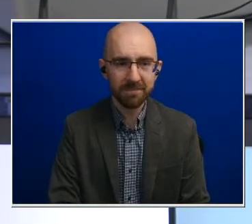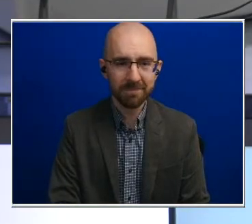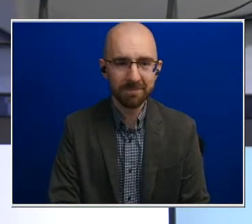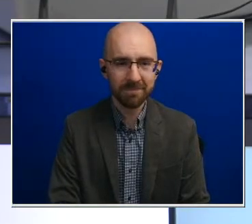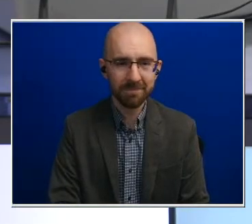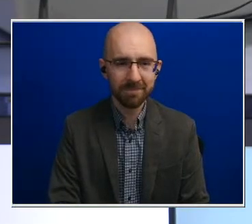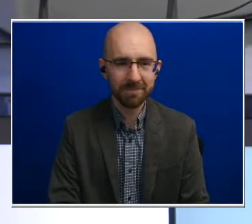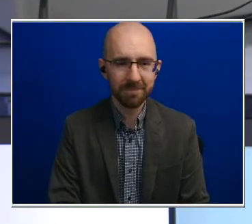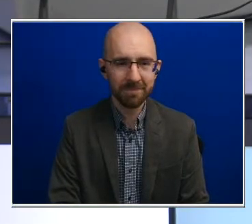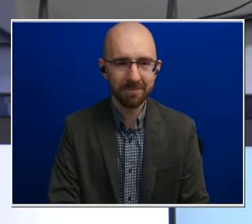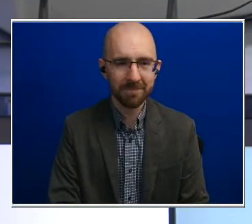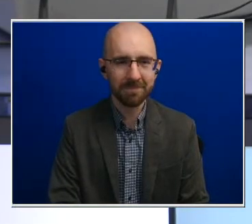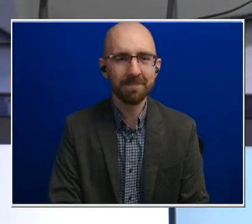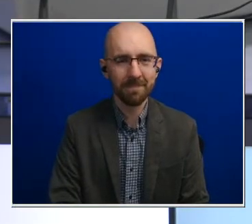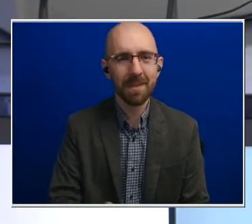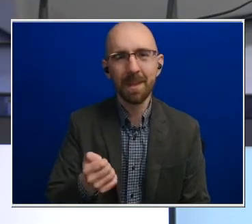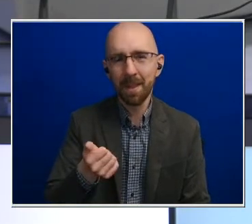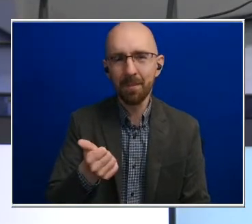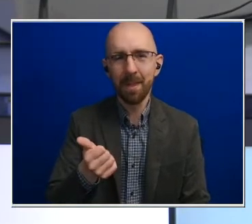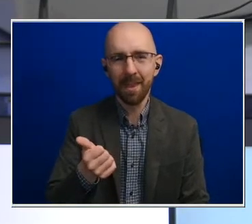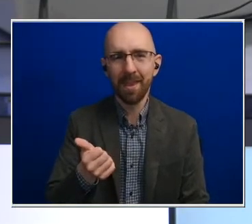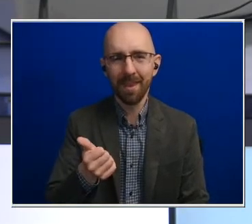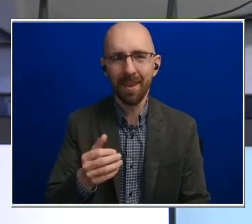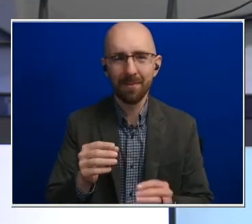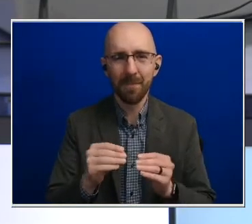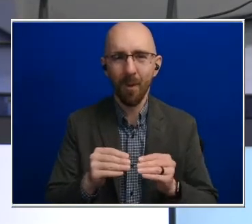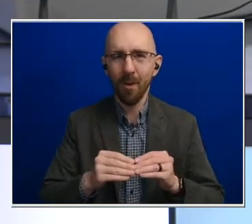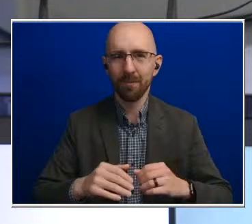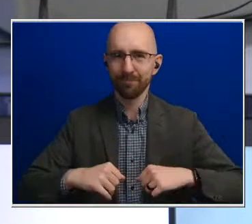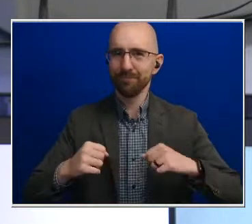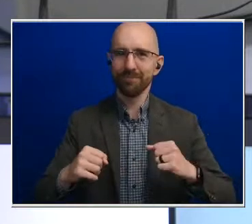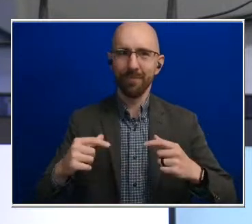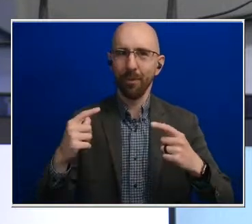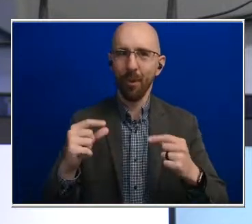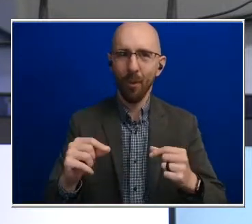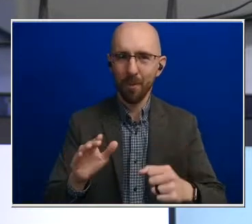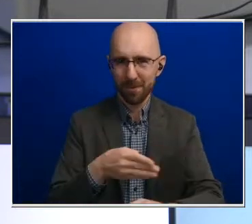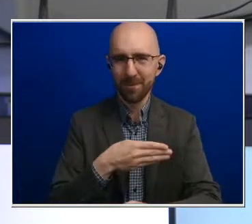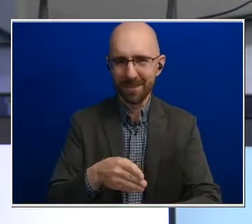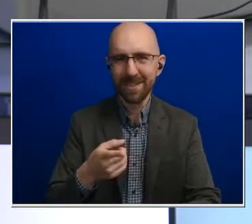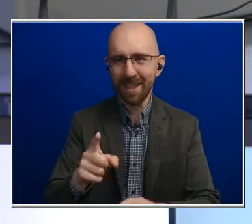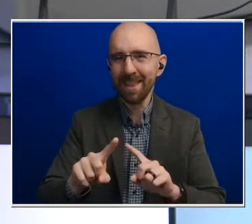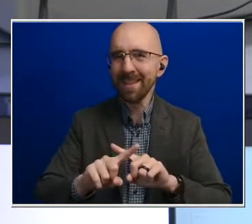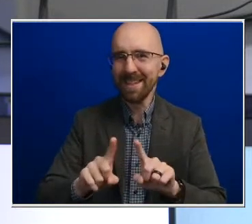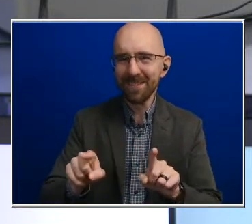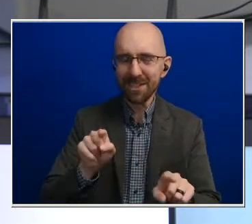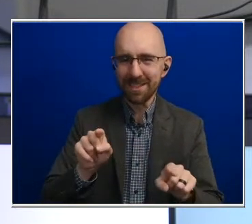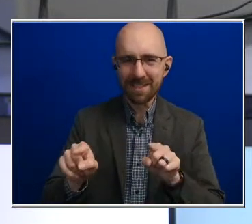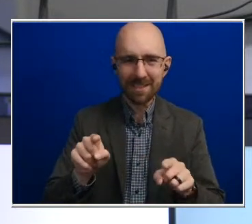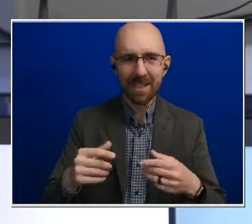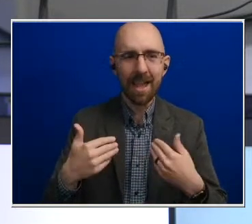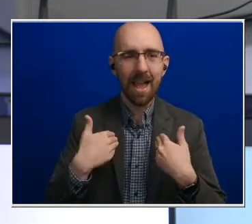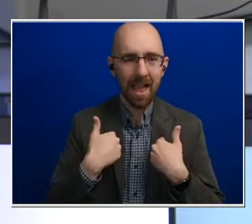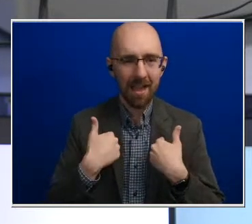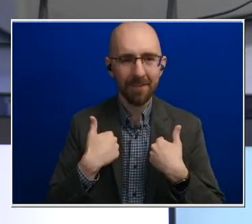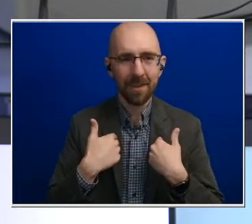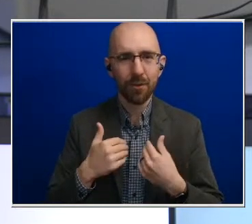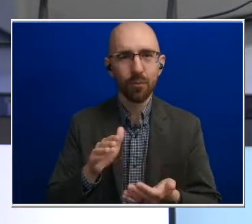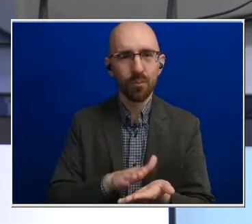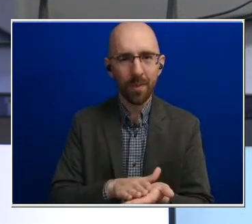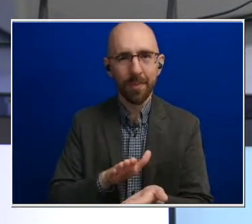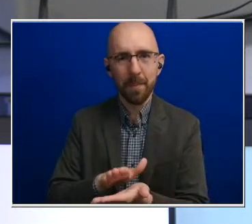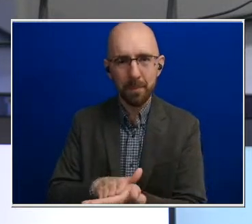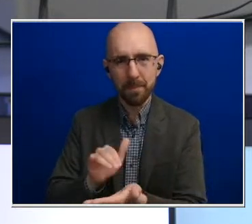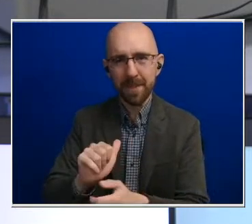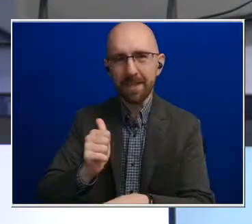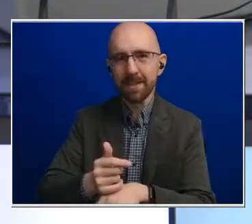Yeah, it's a little more, let's get up and go here. Let's go. Exactly. Yeah, so the difference is there. We have a rhythm that's setting up